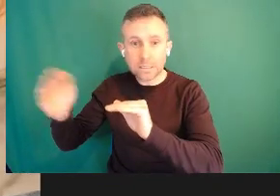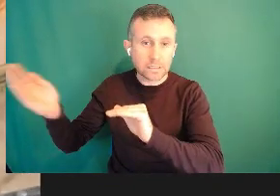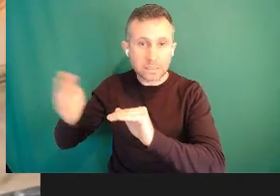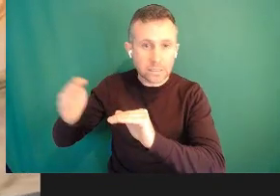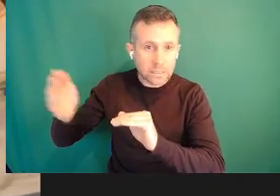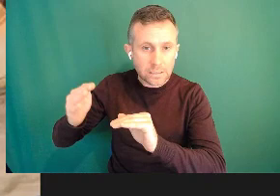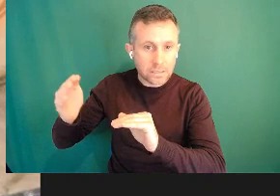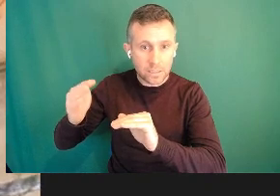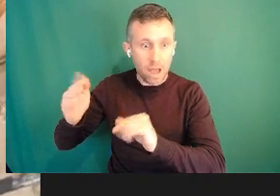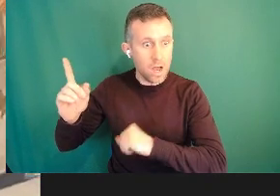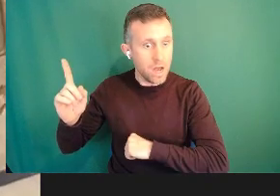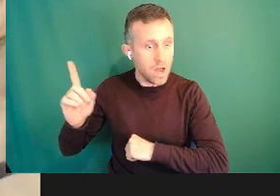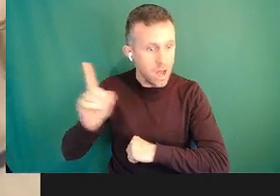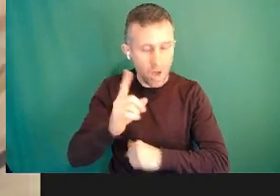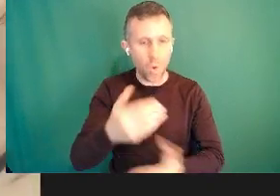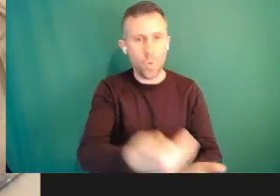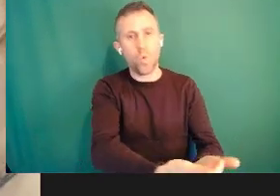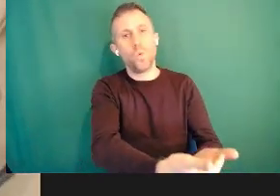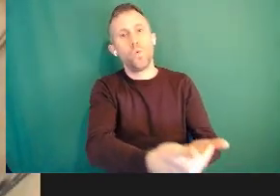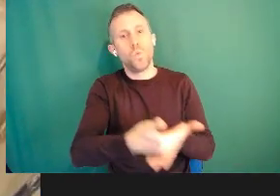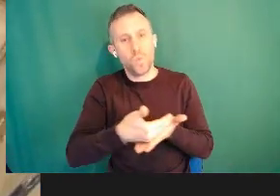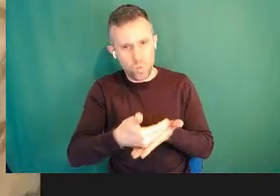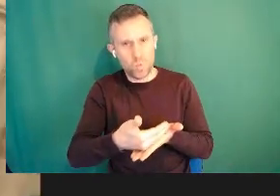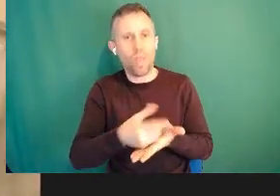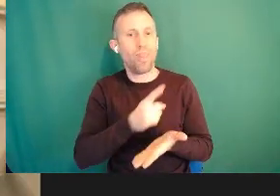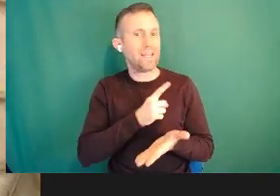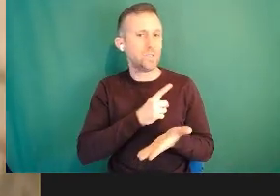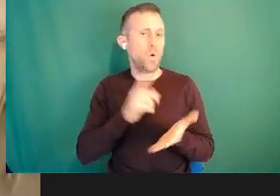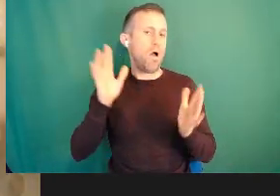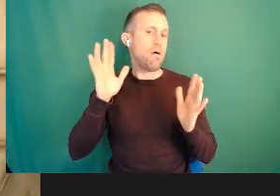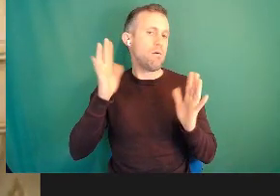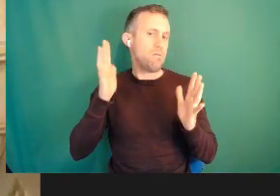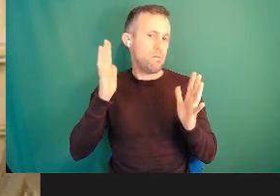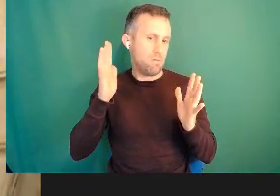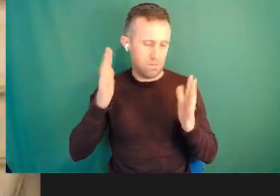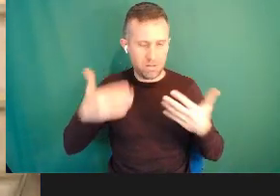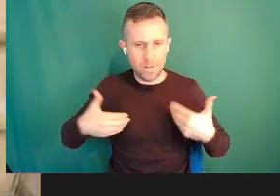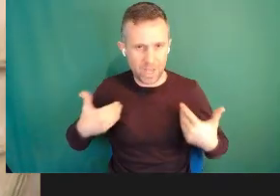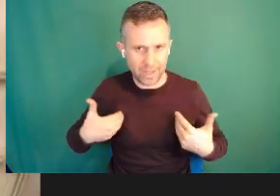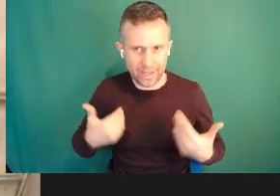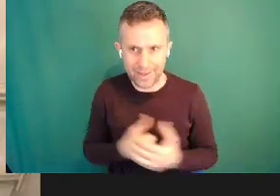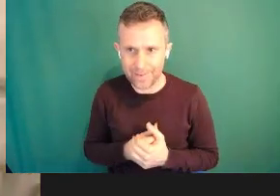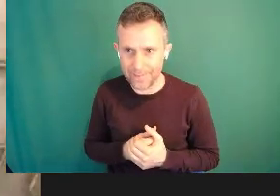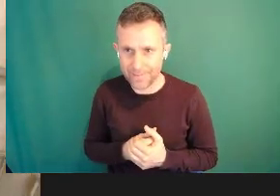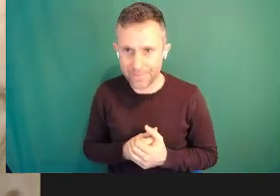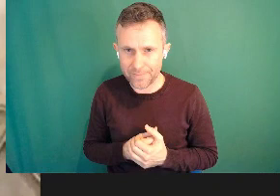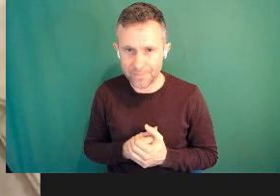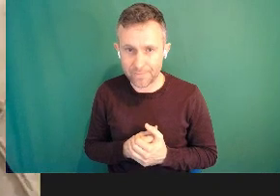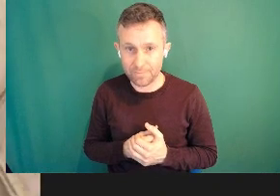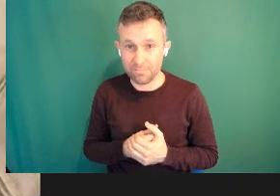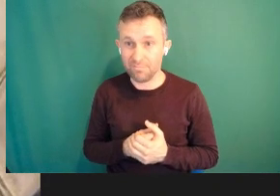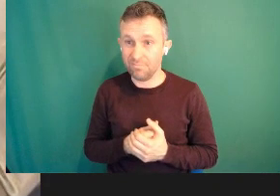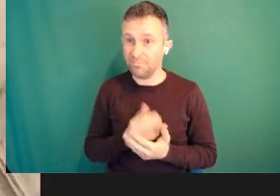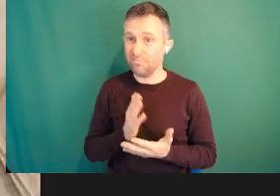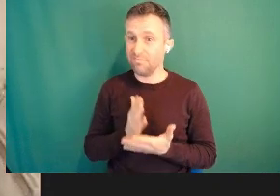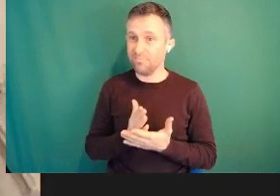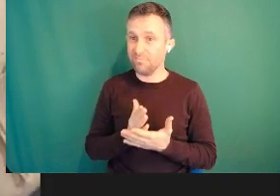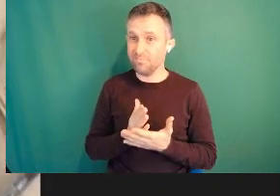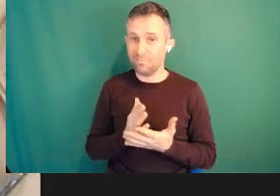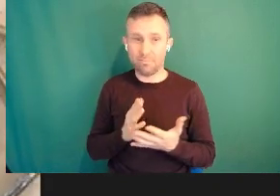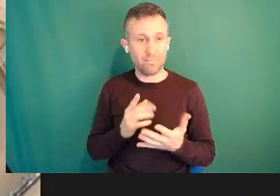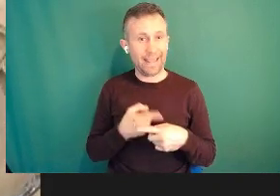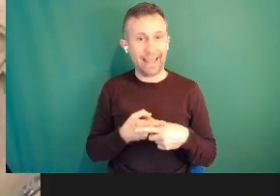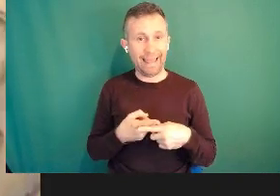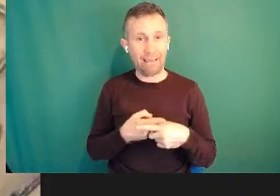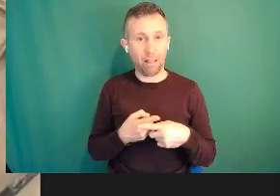this monkey on their family crest. So yes, deemed to be the oldest decorative plaster ceiling in the country. And we've got these APRO props in here